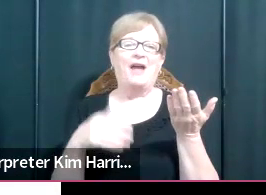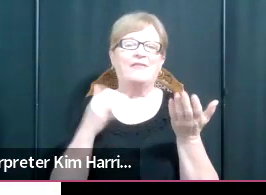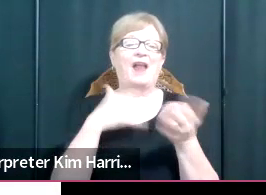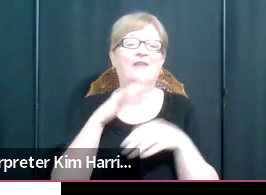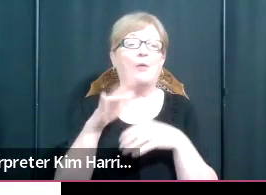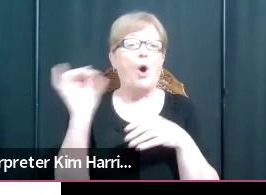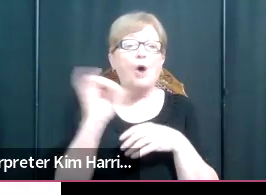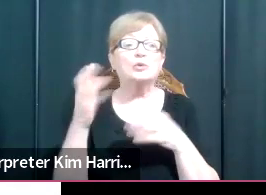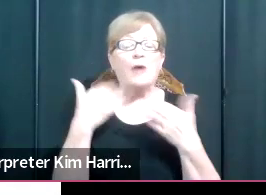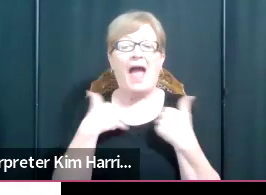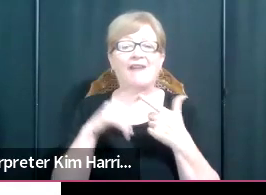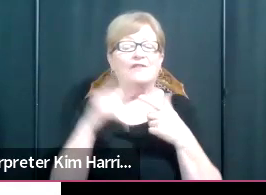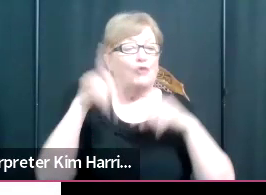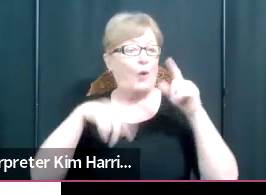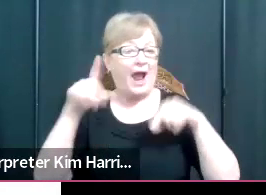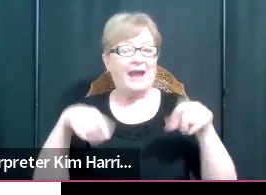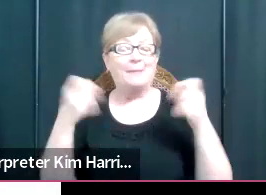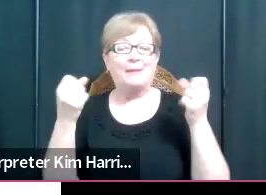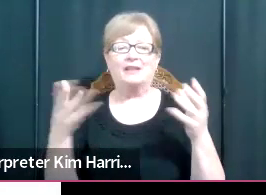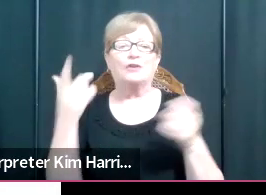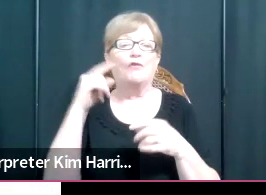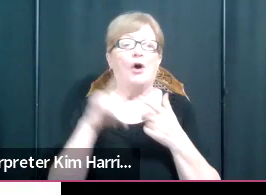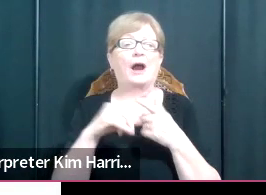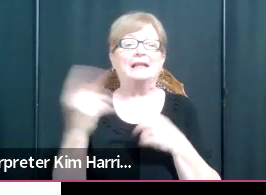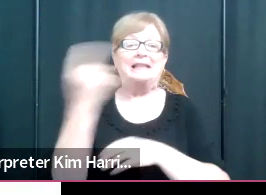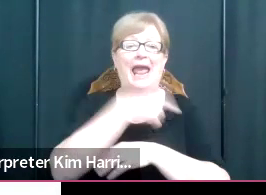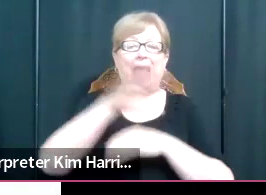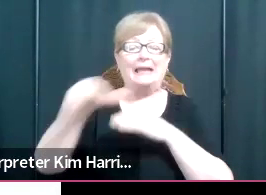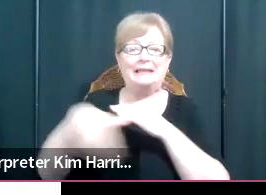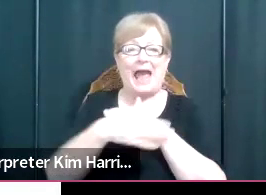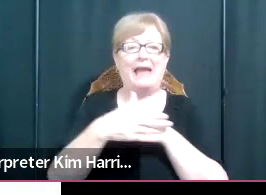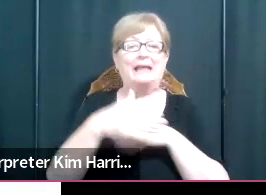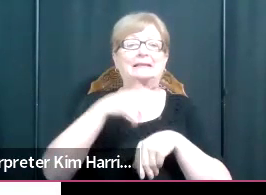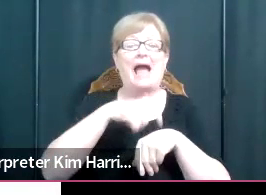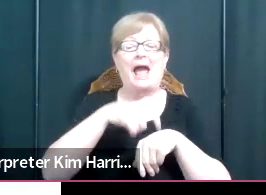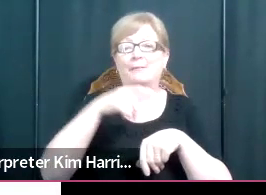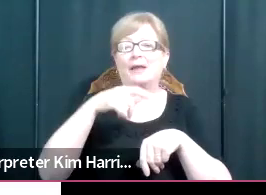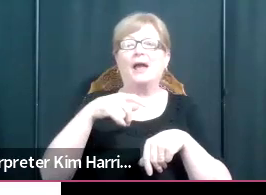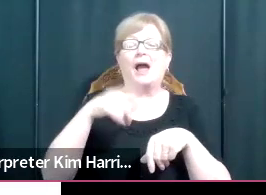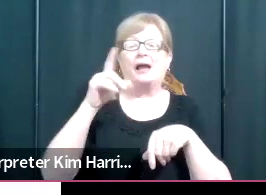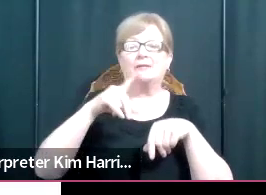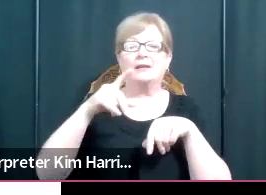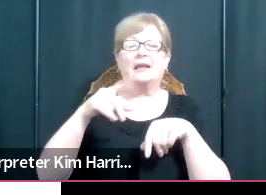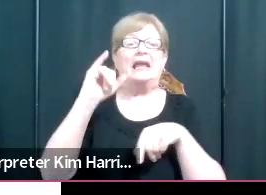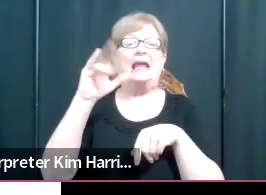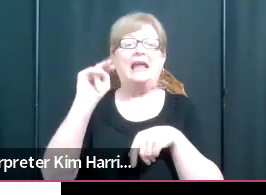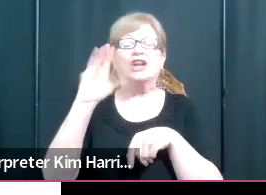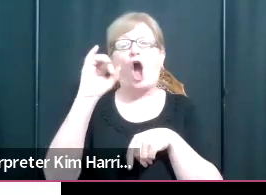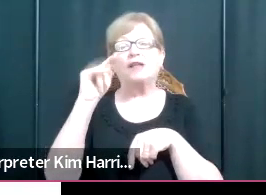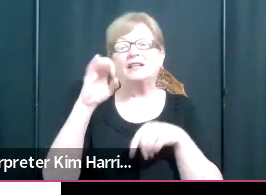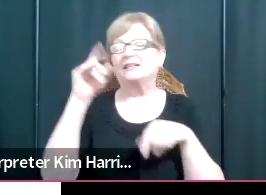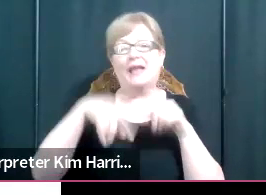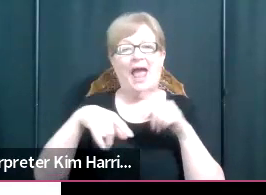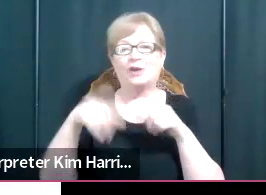We also have a variety of things for day and nighttime incontinence. So there are on this slide